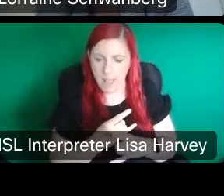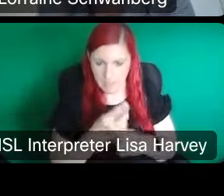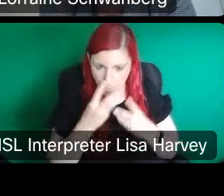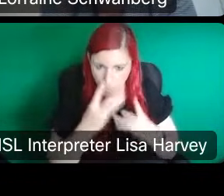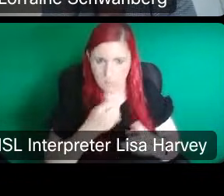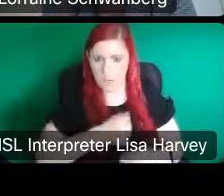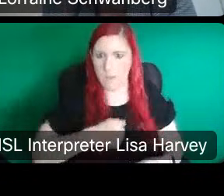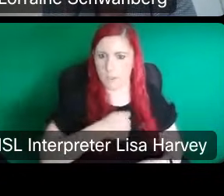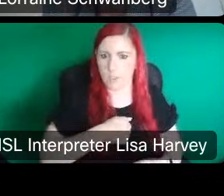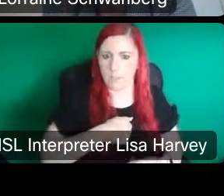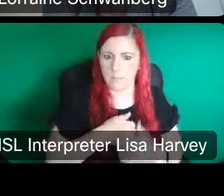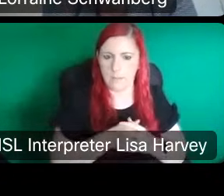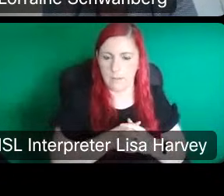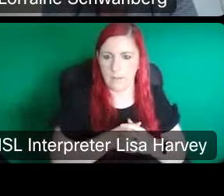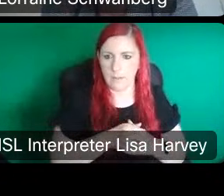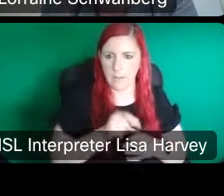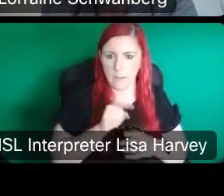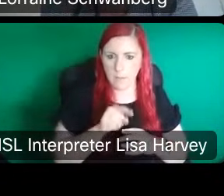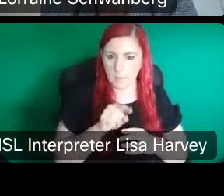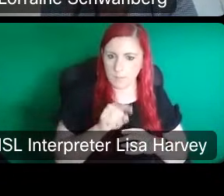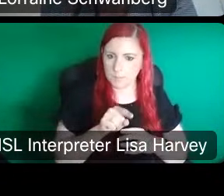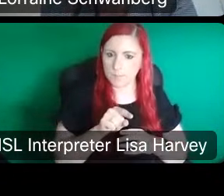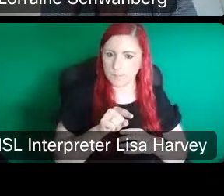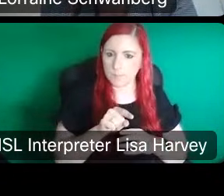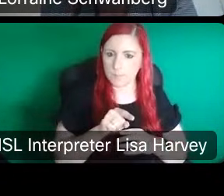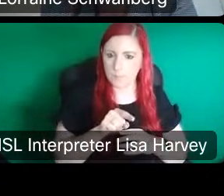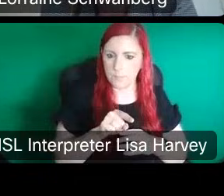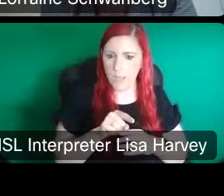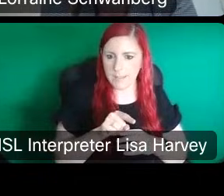apology. And that brings in that kind of humanity within those